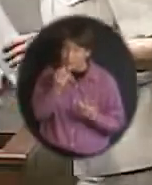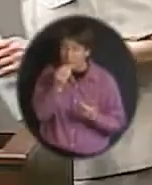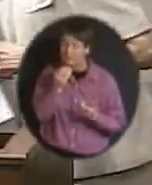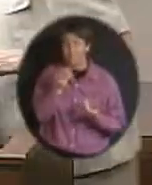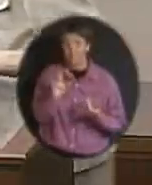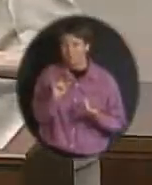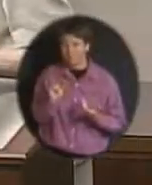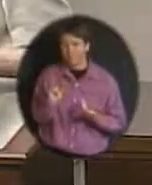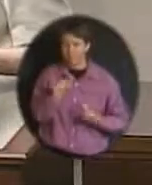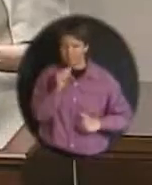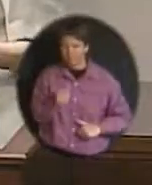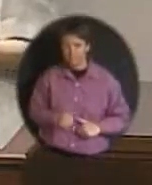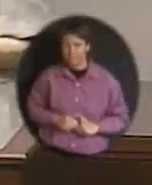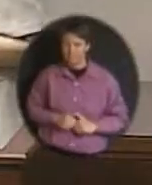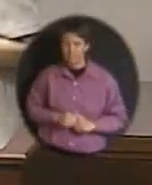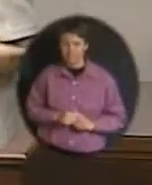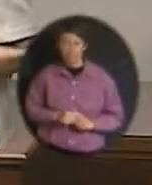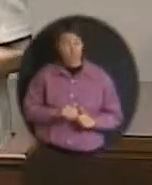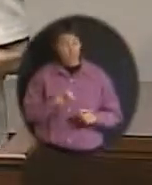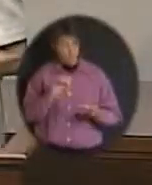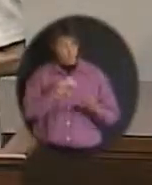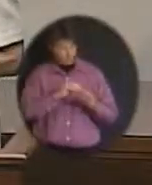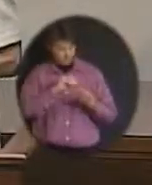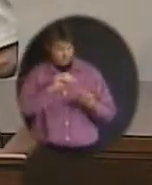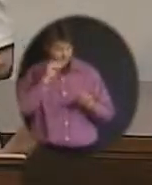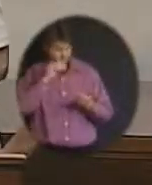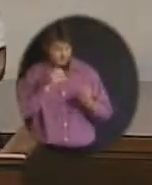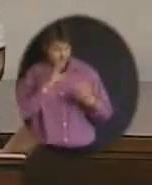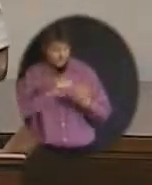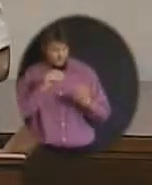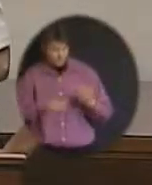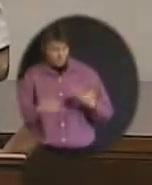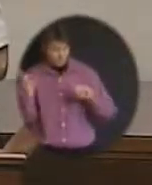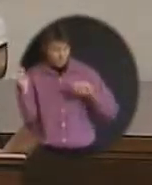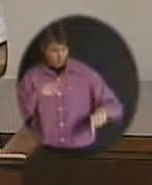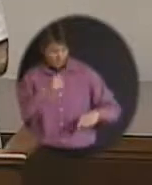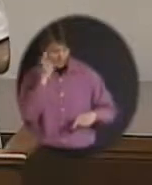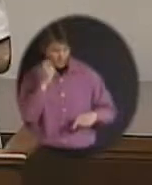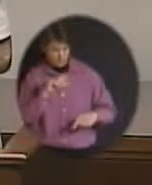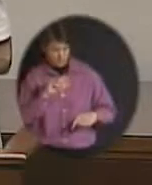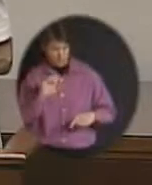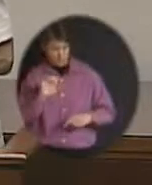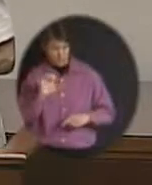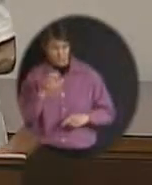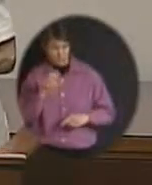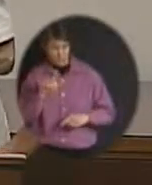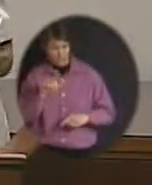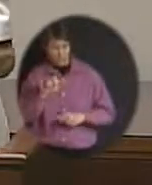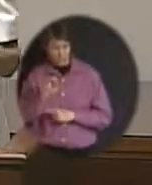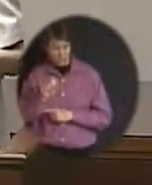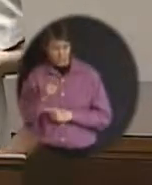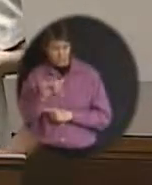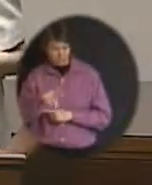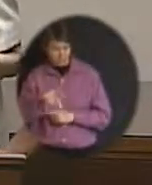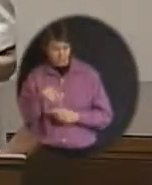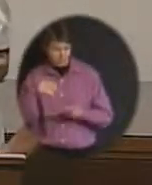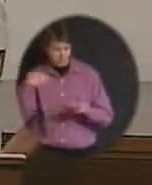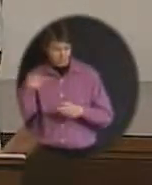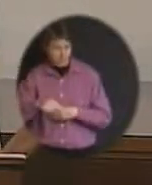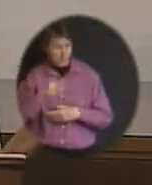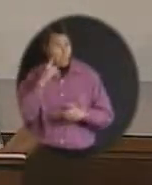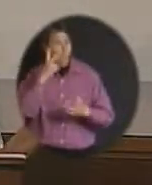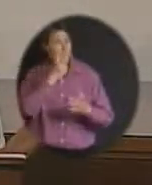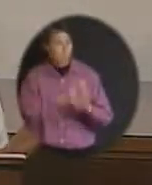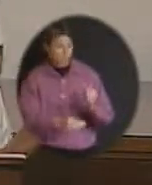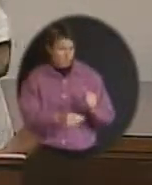Certainly, many of our students are also coming to summer school because they are on scholarships, and so it provides an opportunity to do both the extended